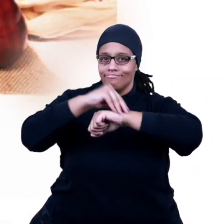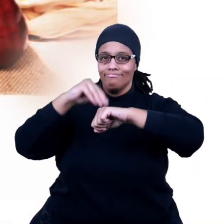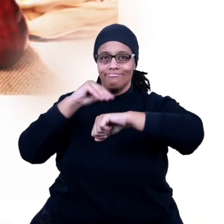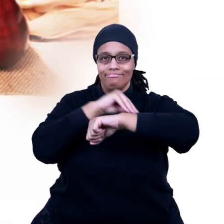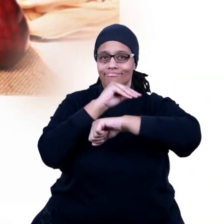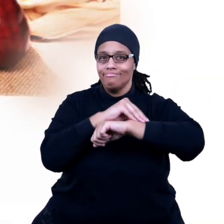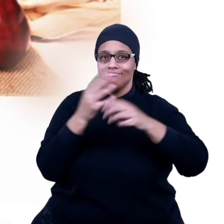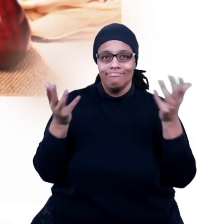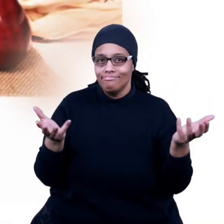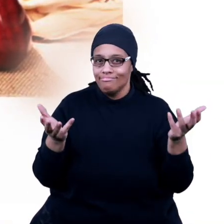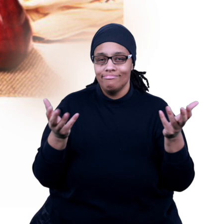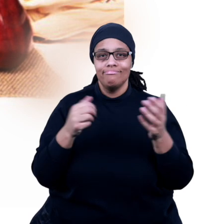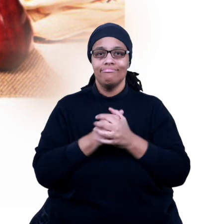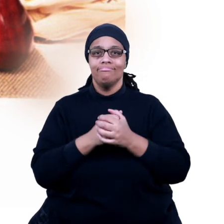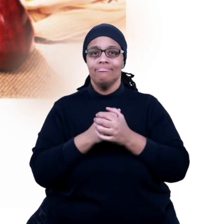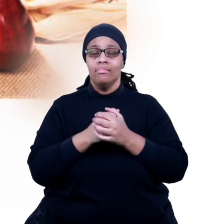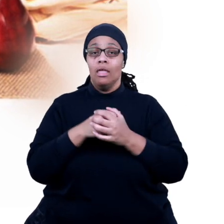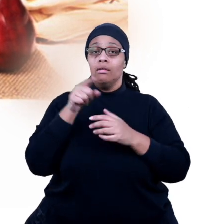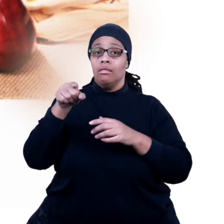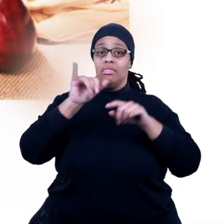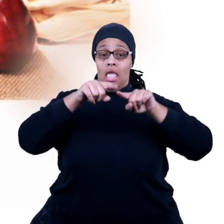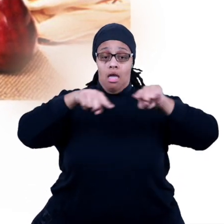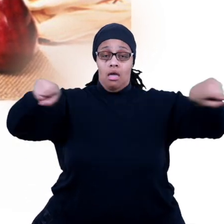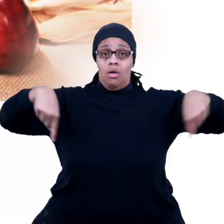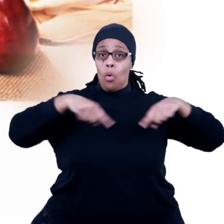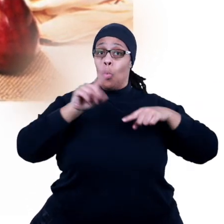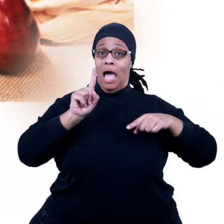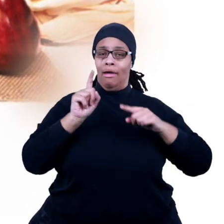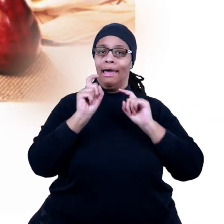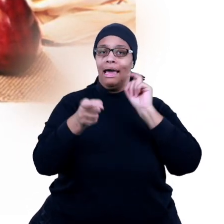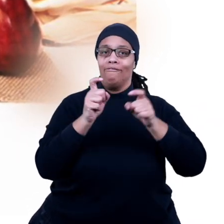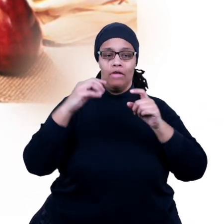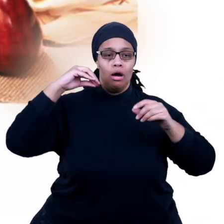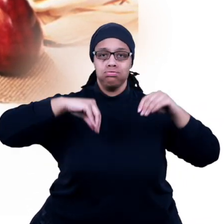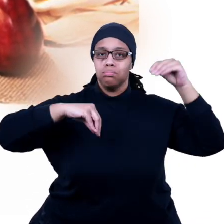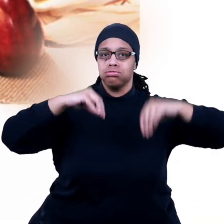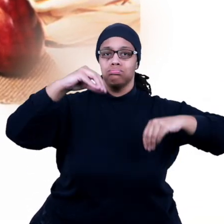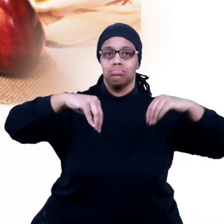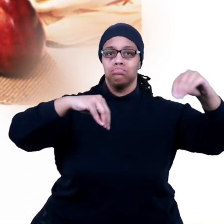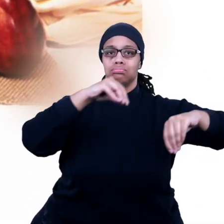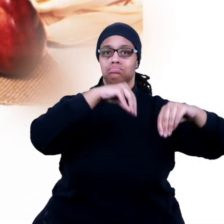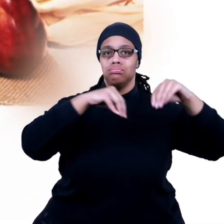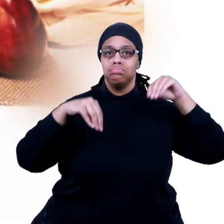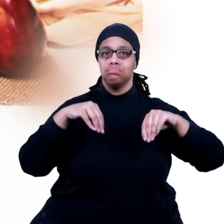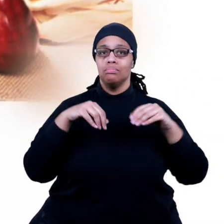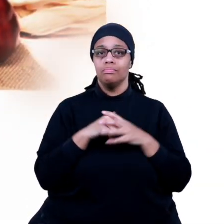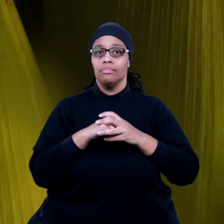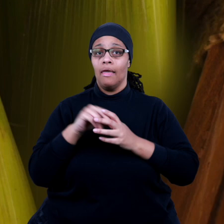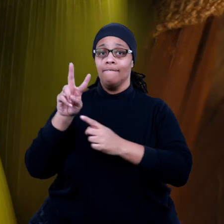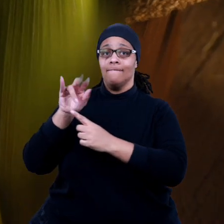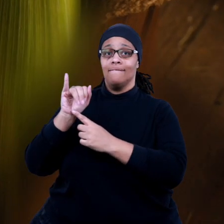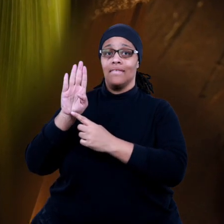a foundation on which to sit. The mat is where the gifts of Kwanzaa are placed.